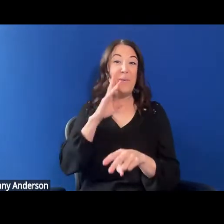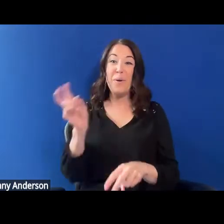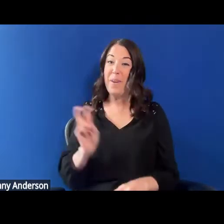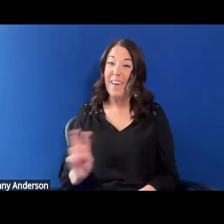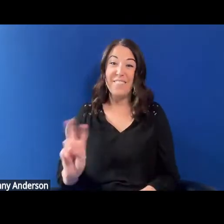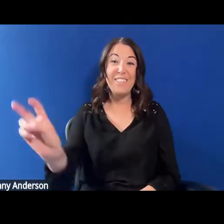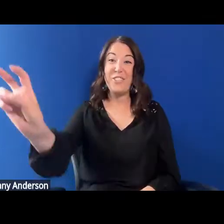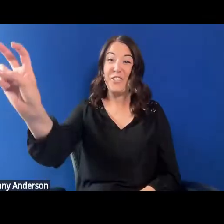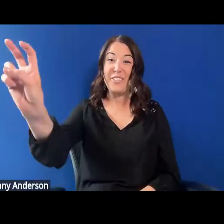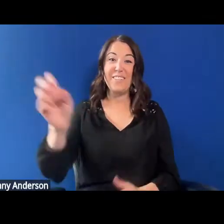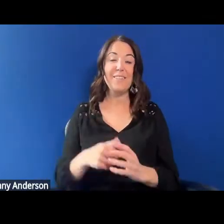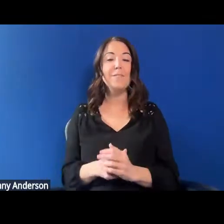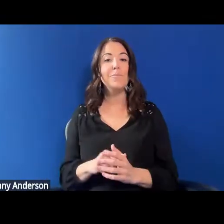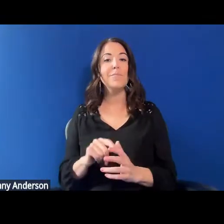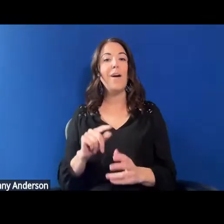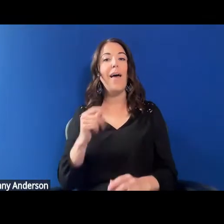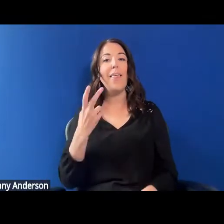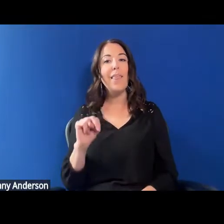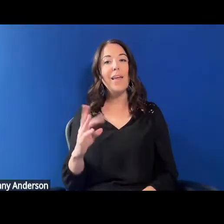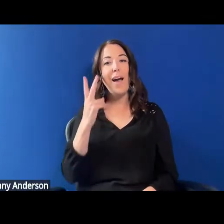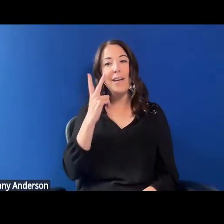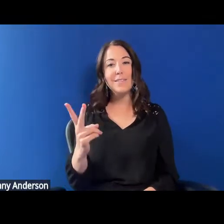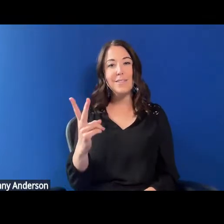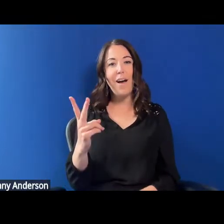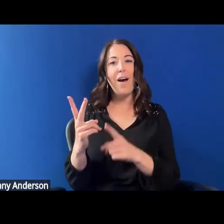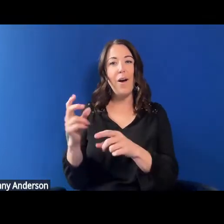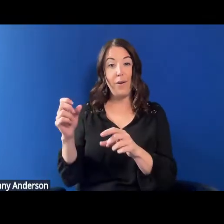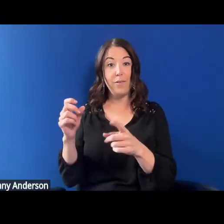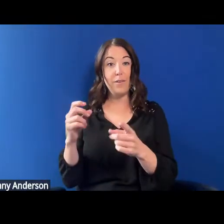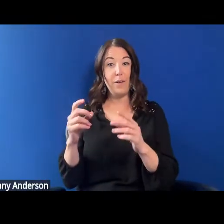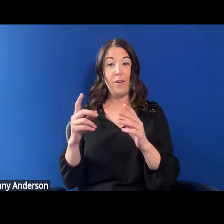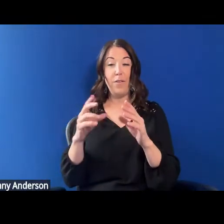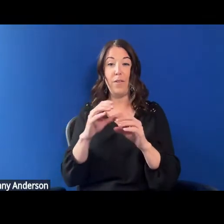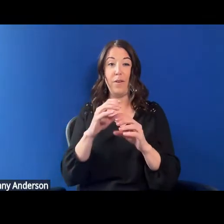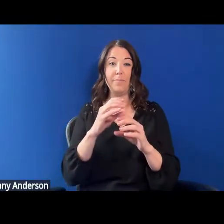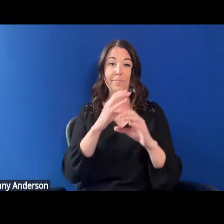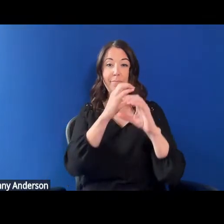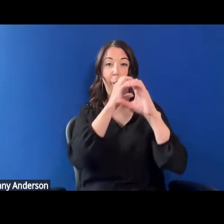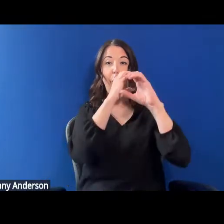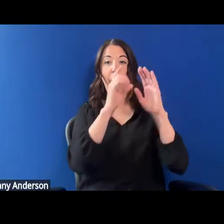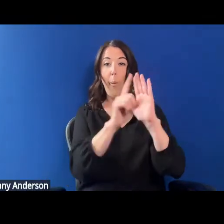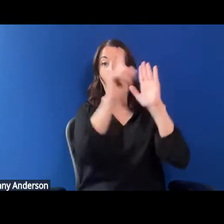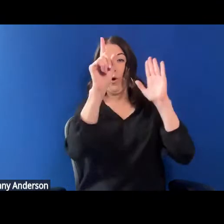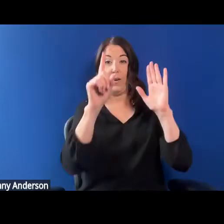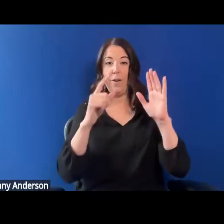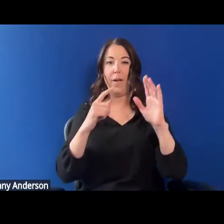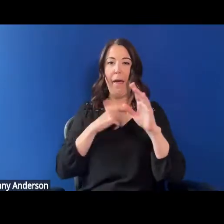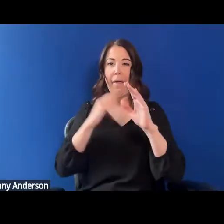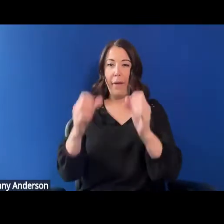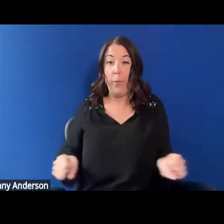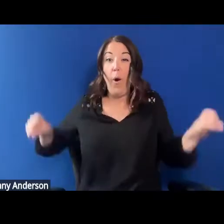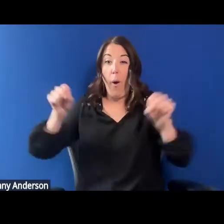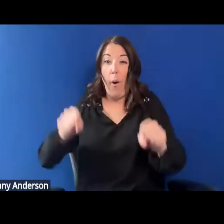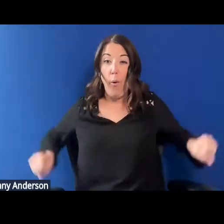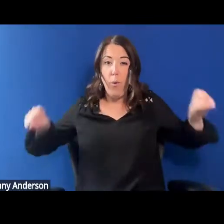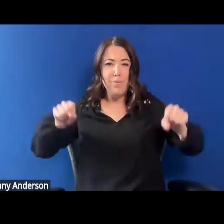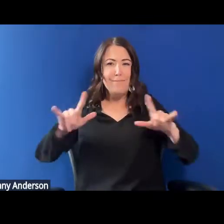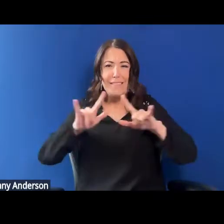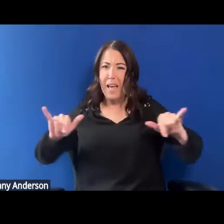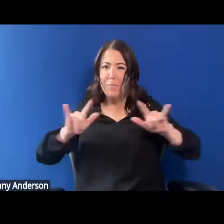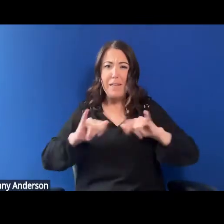And then I saw them rowing away at the sound of the horn, and I saw them rowing as a team and in unison. And I